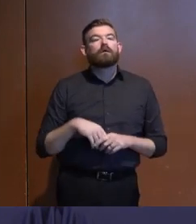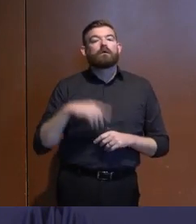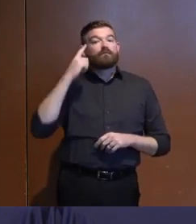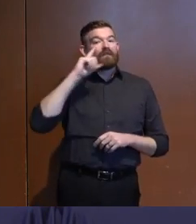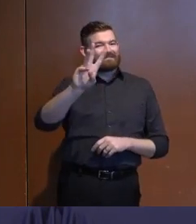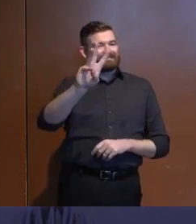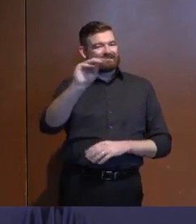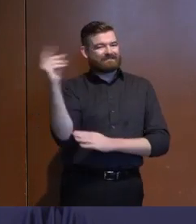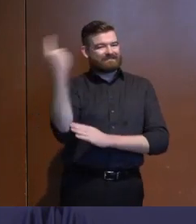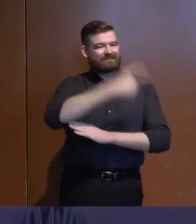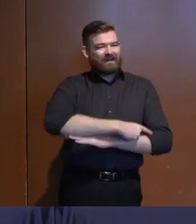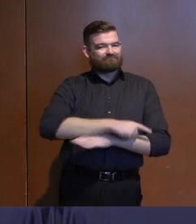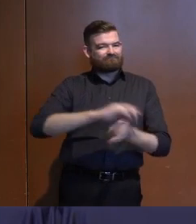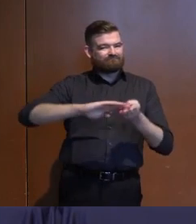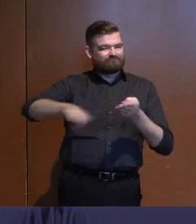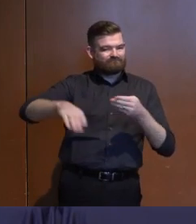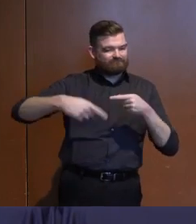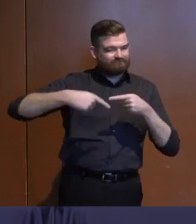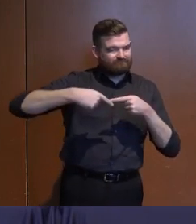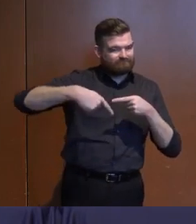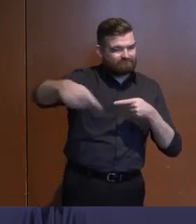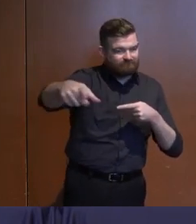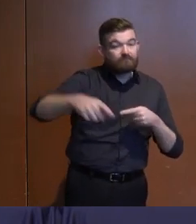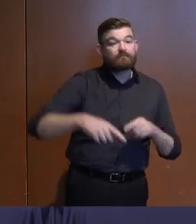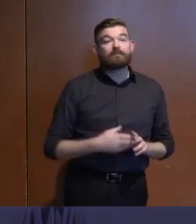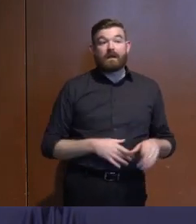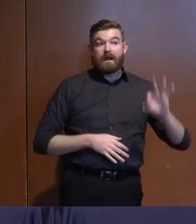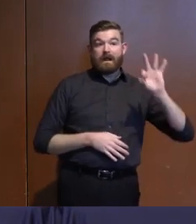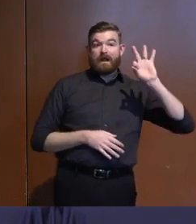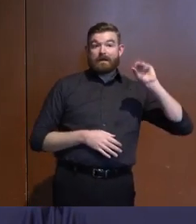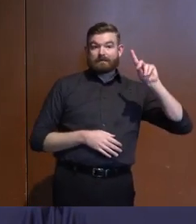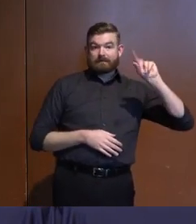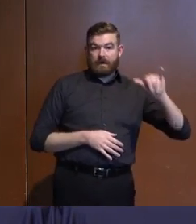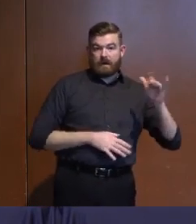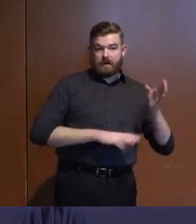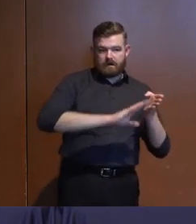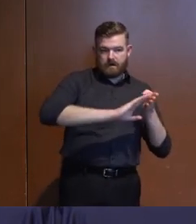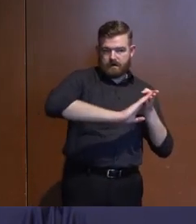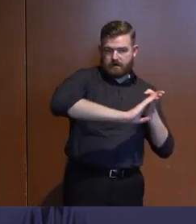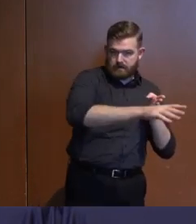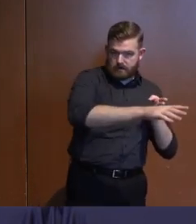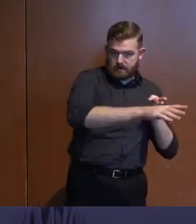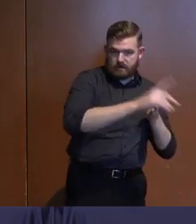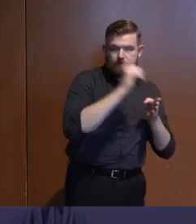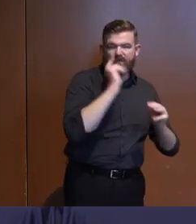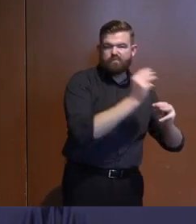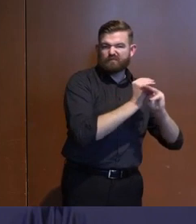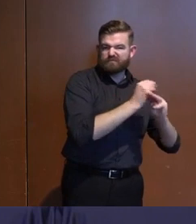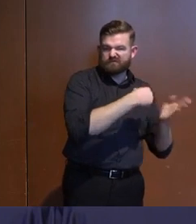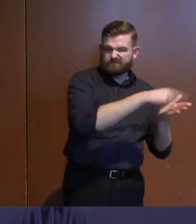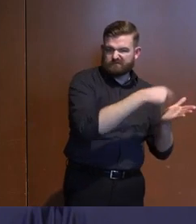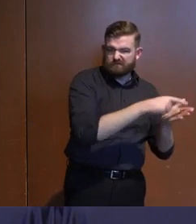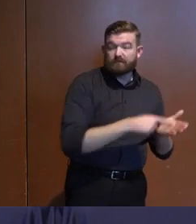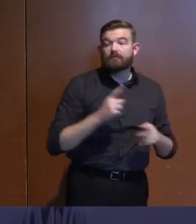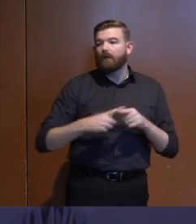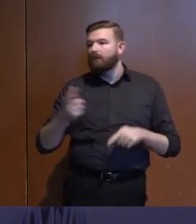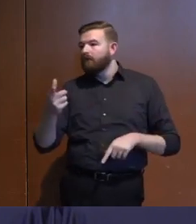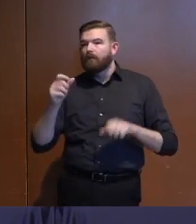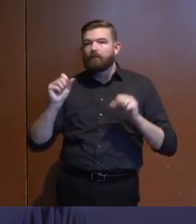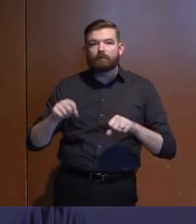So put together a 90-day grace period and a moratorium on foreclosures and evictions means many